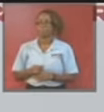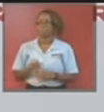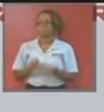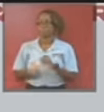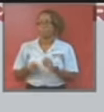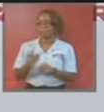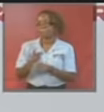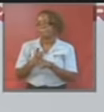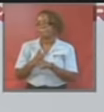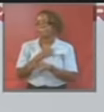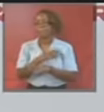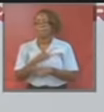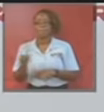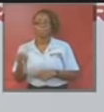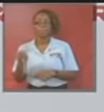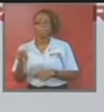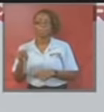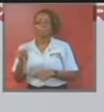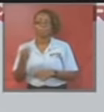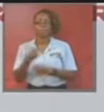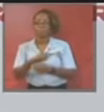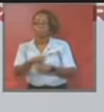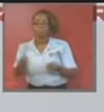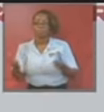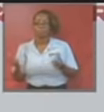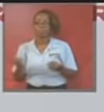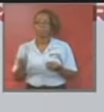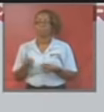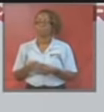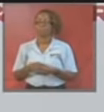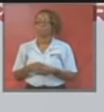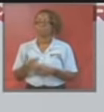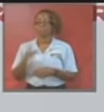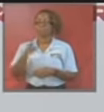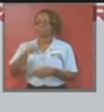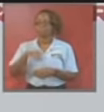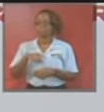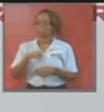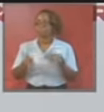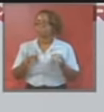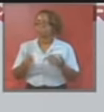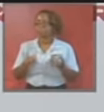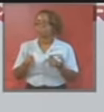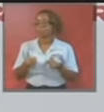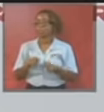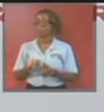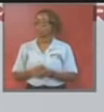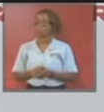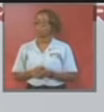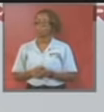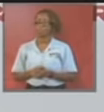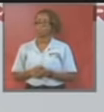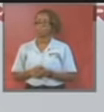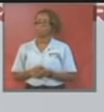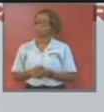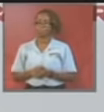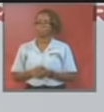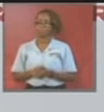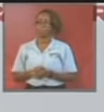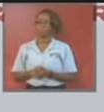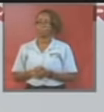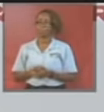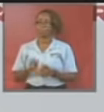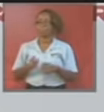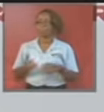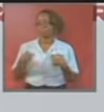adequately to the population. So, and we are building on that capacity as we go forward. But we are in a position to distribute if we do get